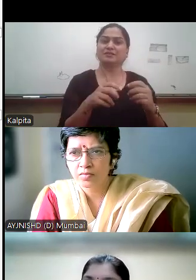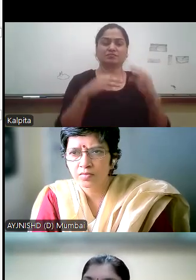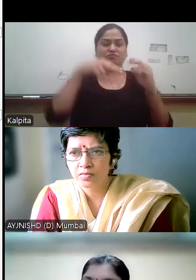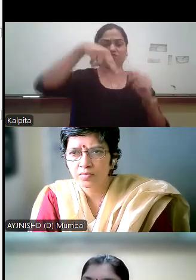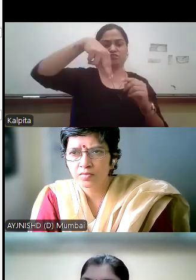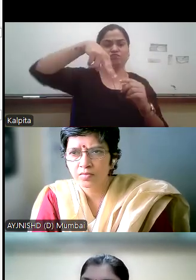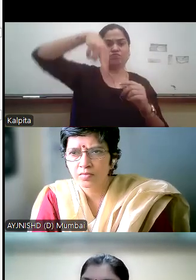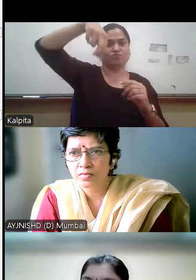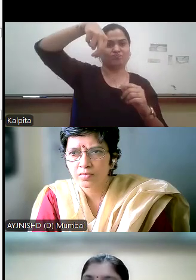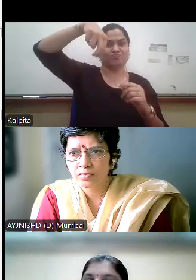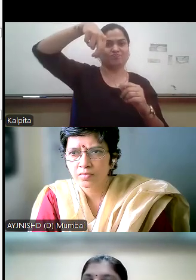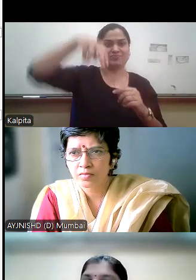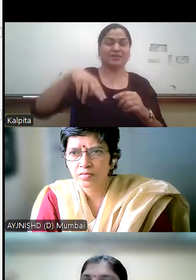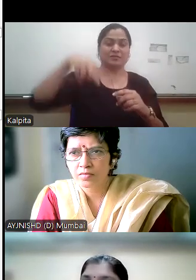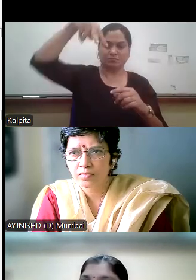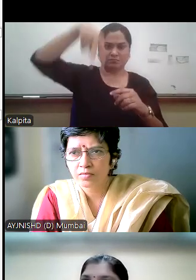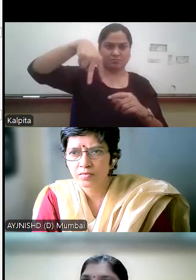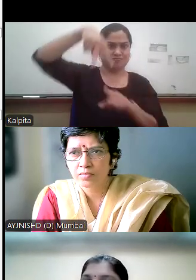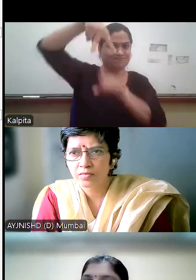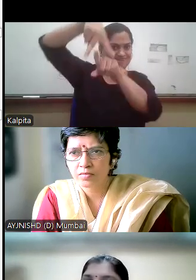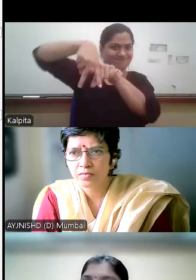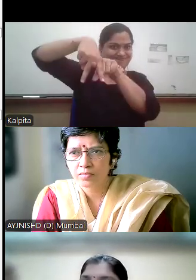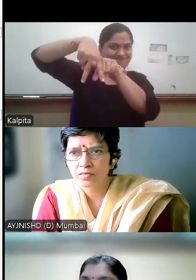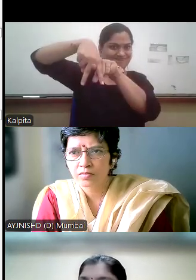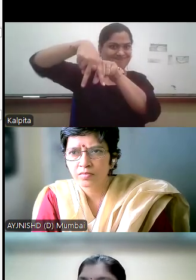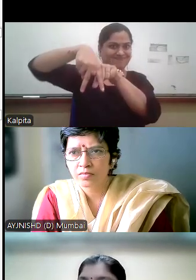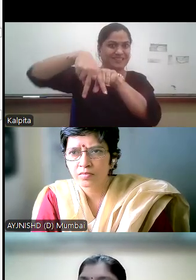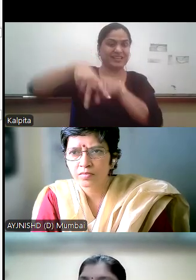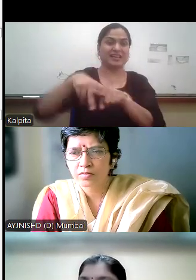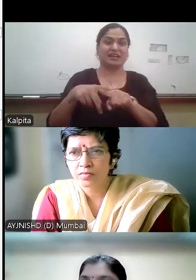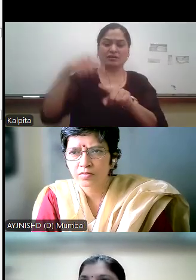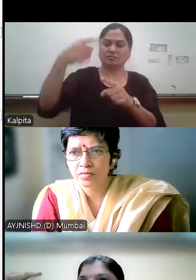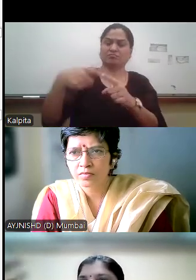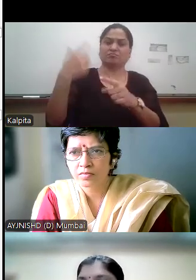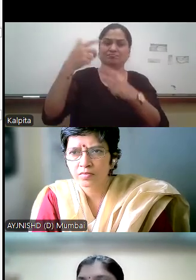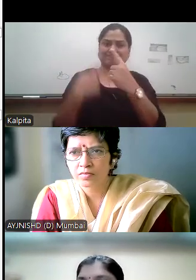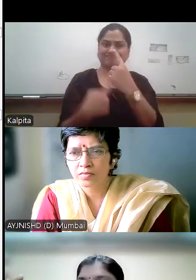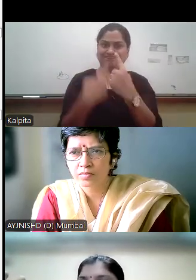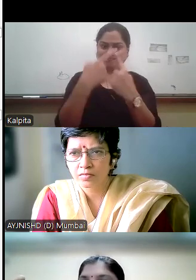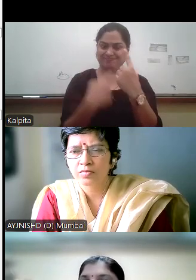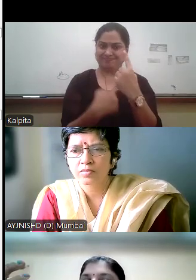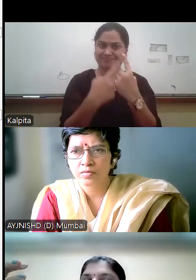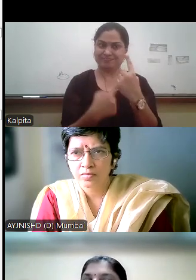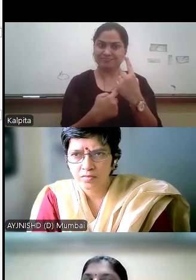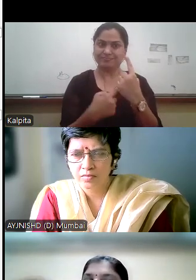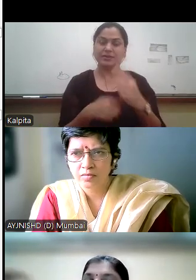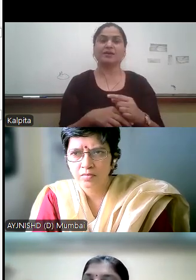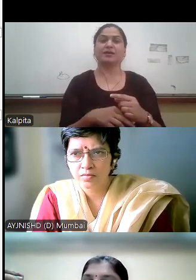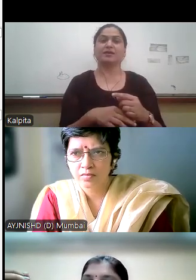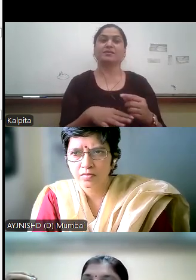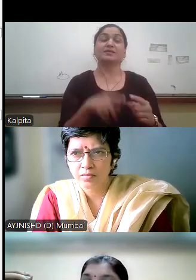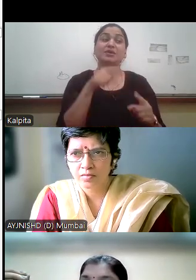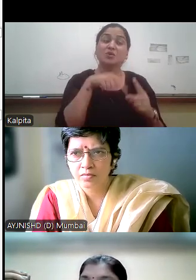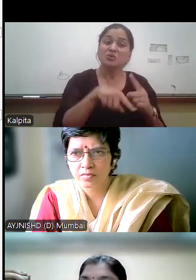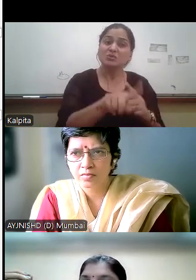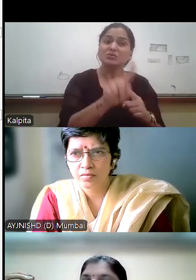when the child is sitting on the horse. When he is riding the horse, there's vestibular input, which, stimulates the muscles. So hippotherapy